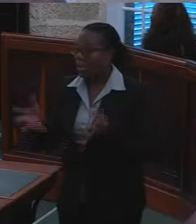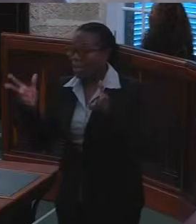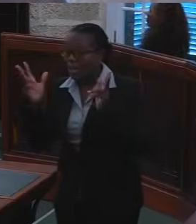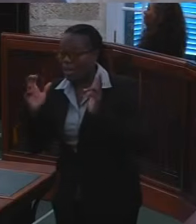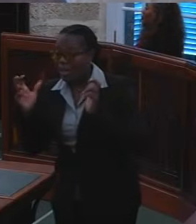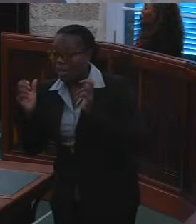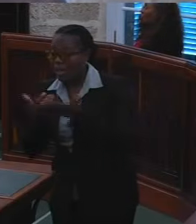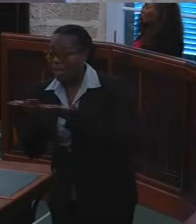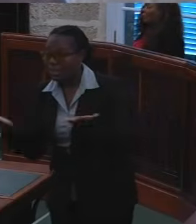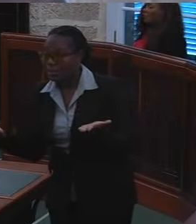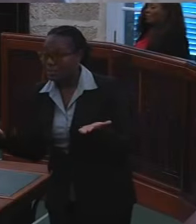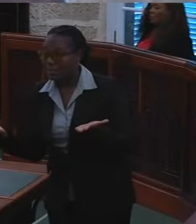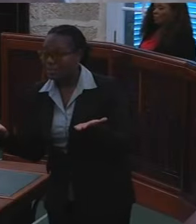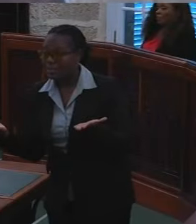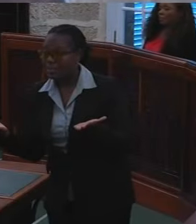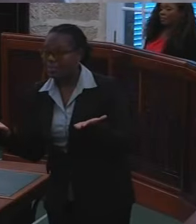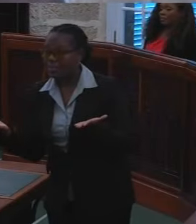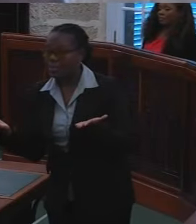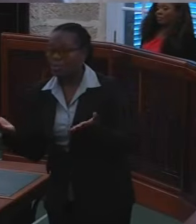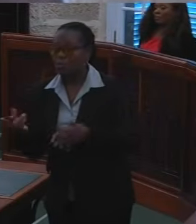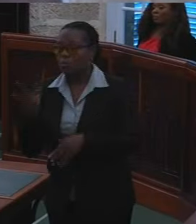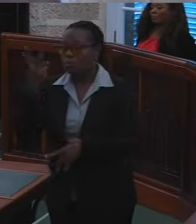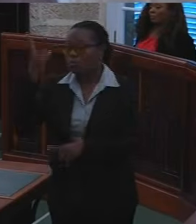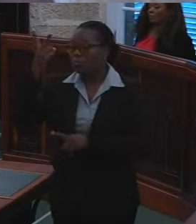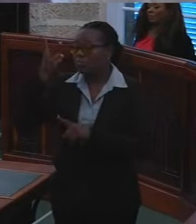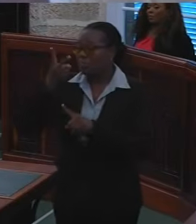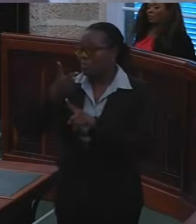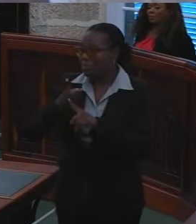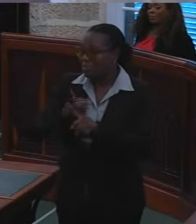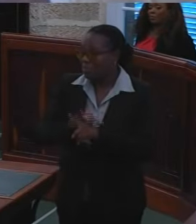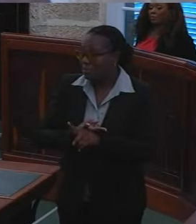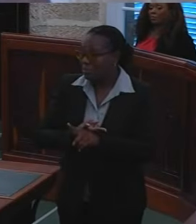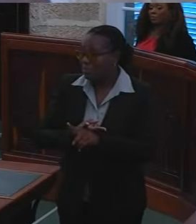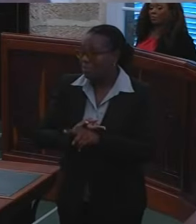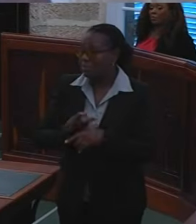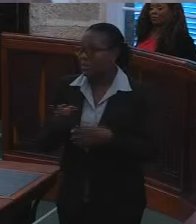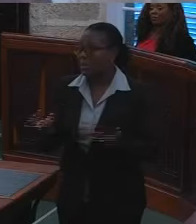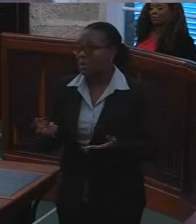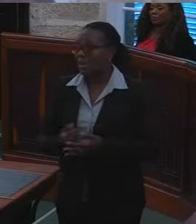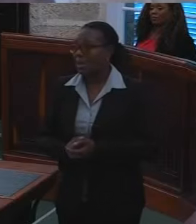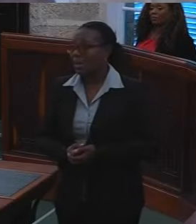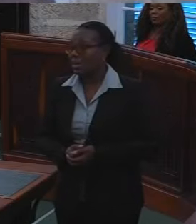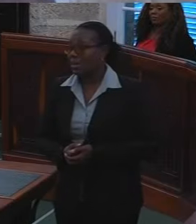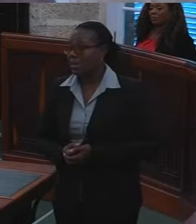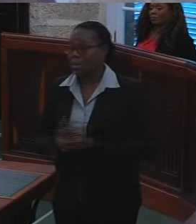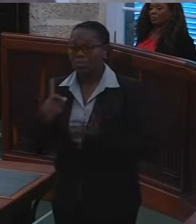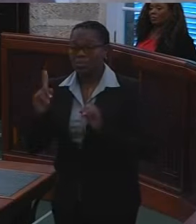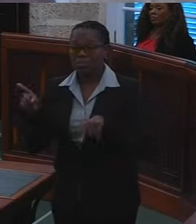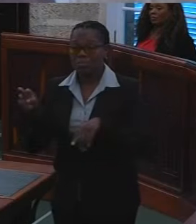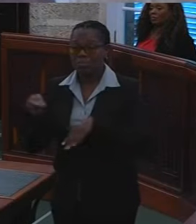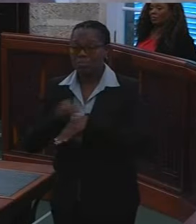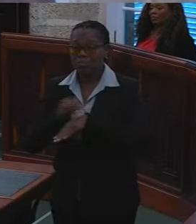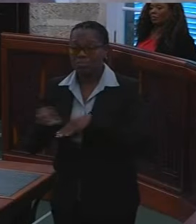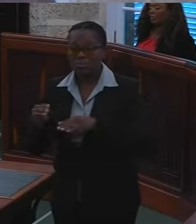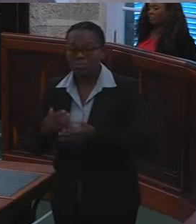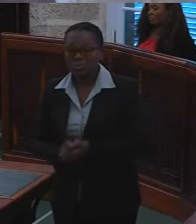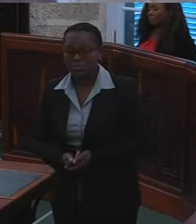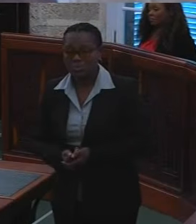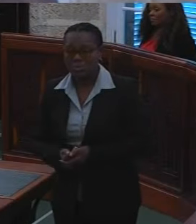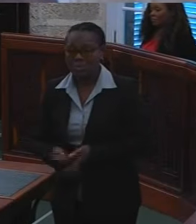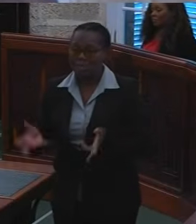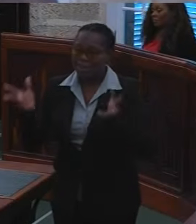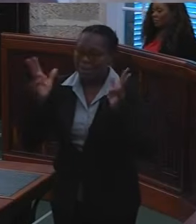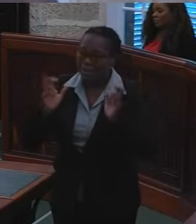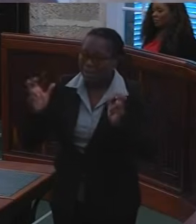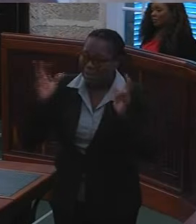with them for the last 2 months, albeit that I am still in my nascent stage of the ministry. I hear these things